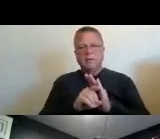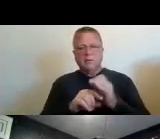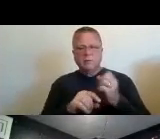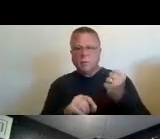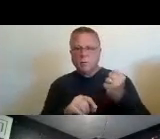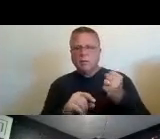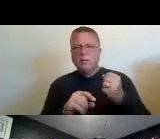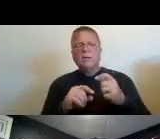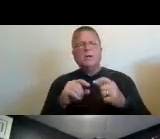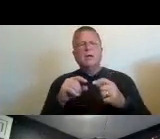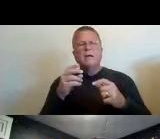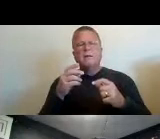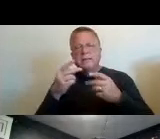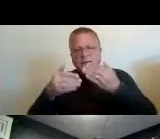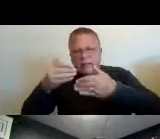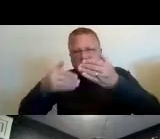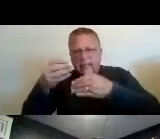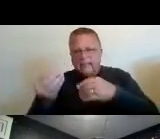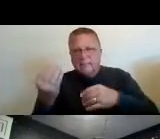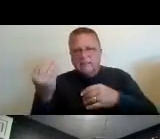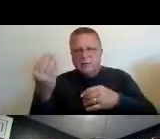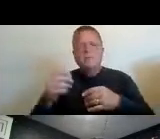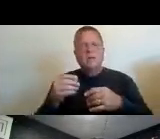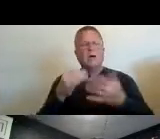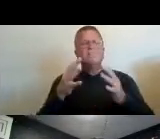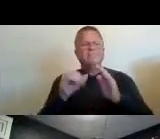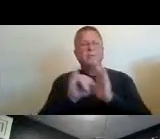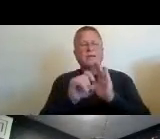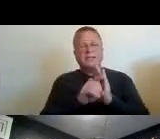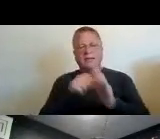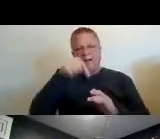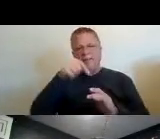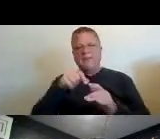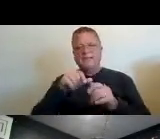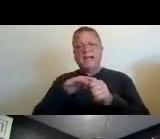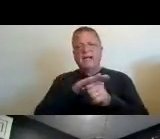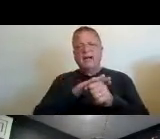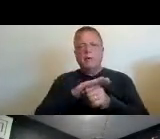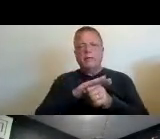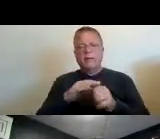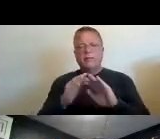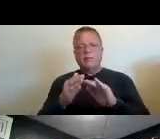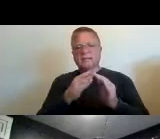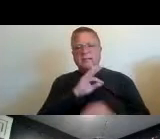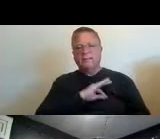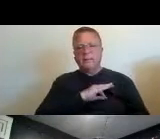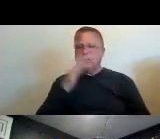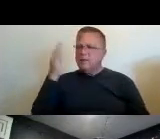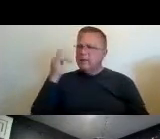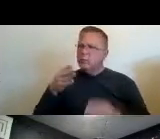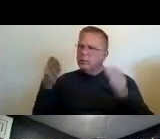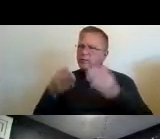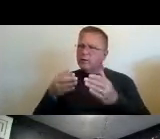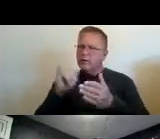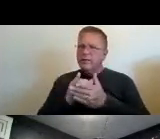this go. So we have identified this area of the city, and that's the focus of these meetings that we're having now,